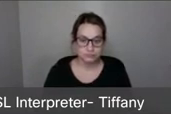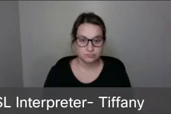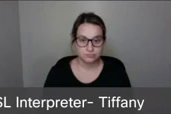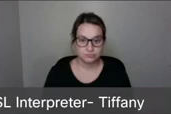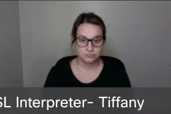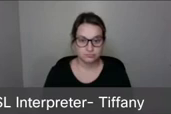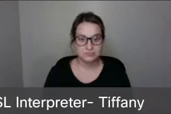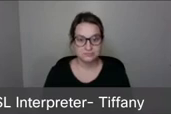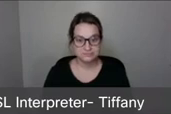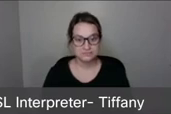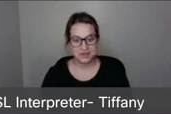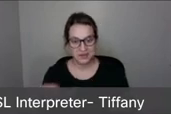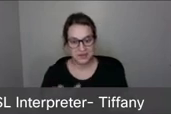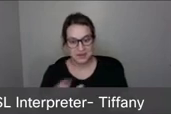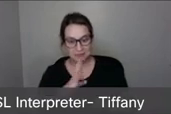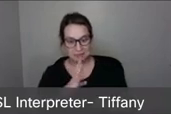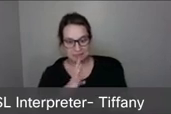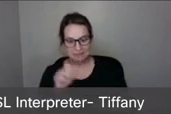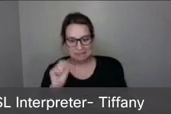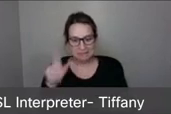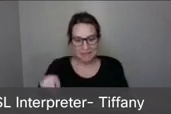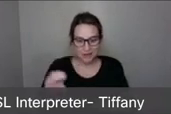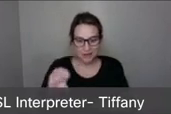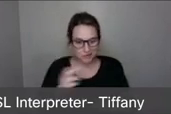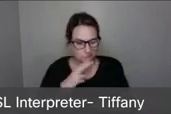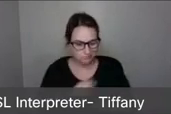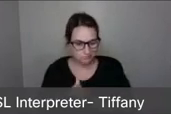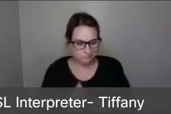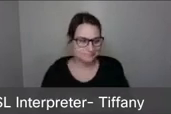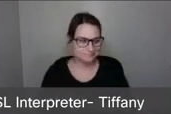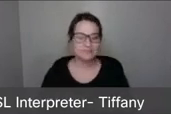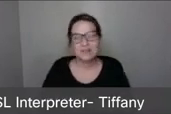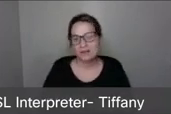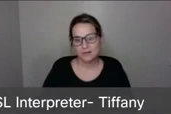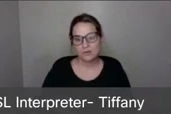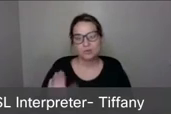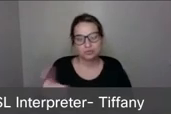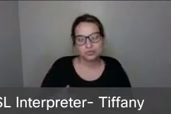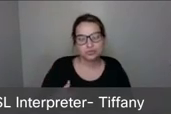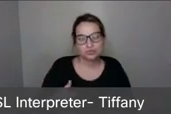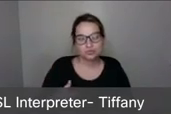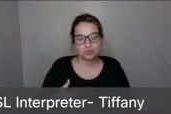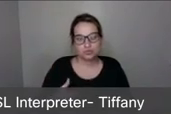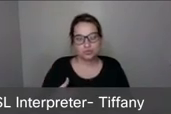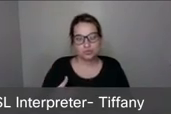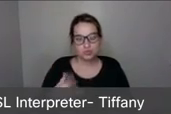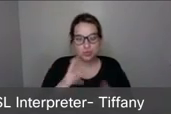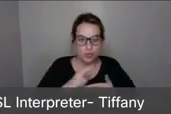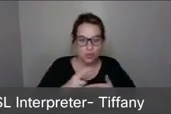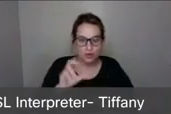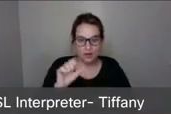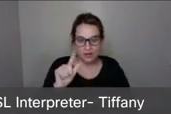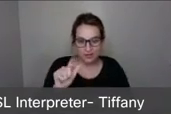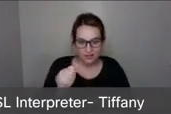He does speak Apache on us, so, okay. I'd like to first introduce the Honorable Gwendina